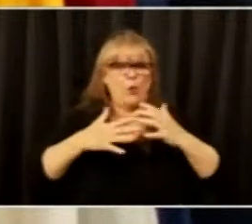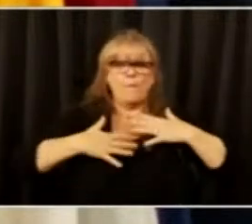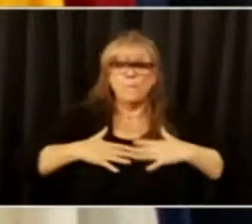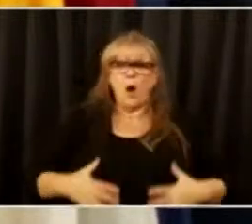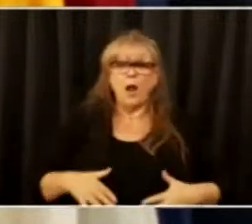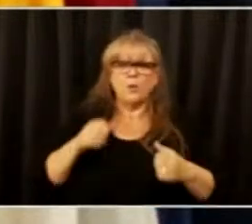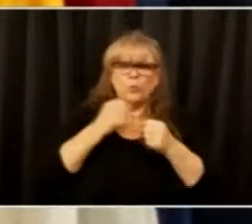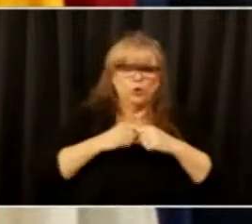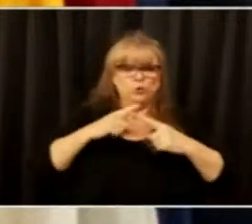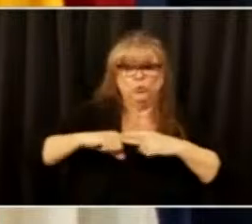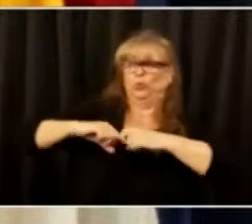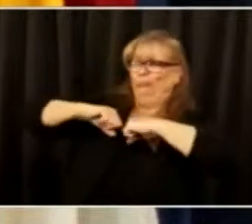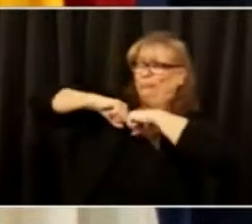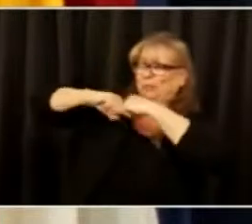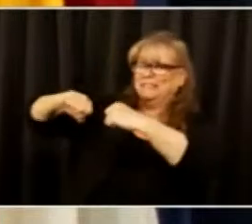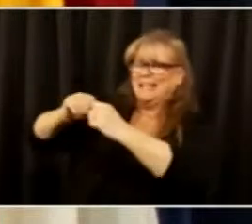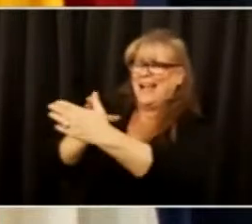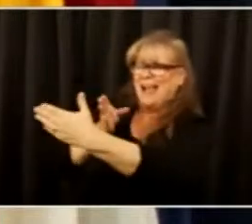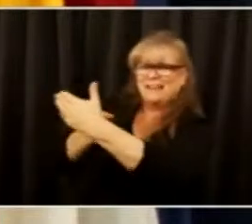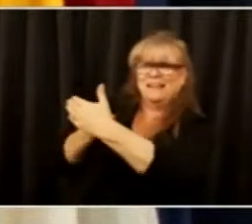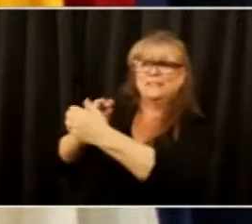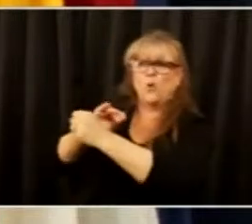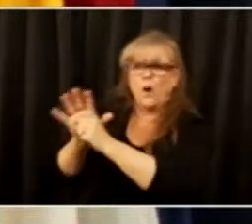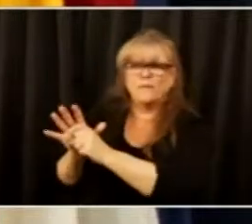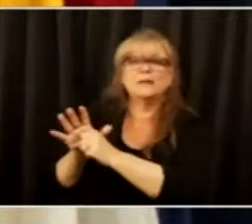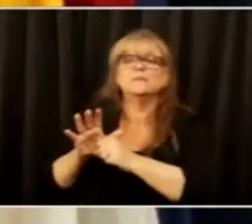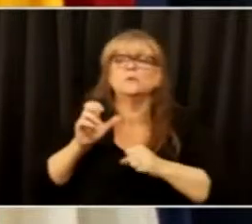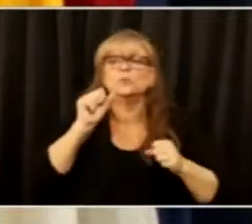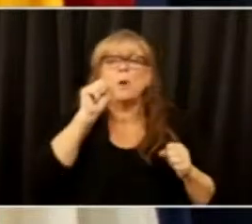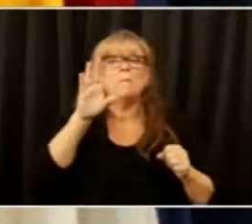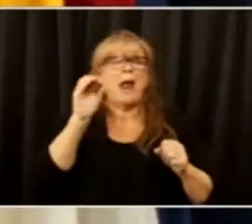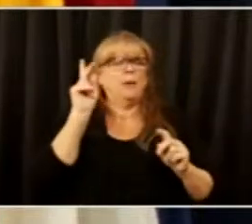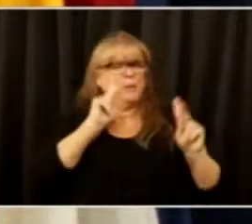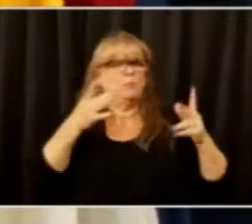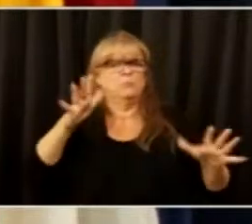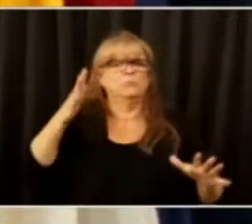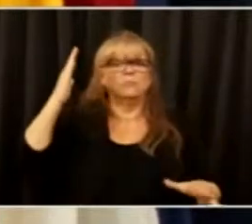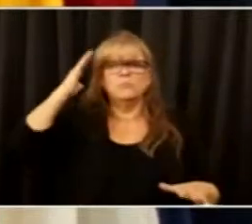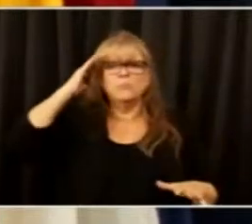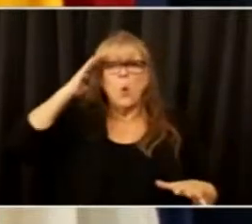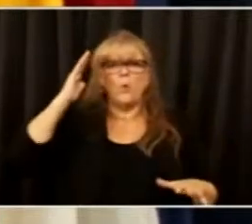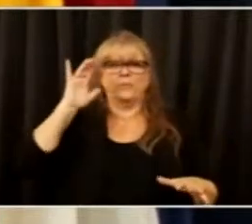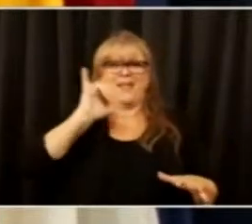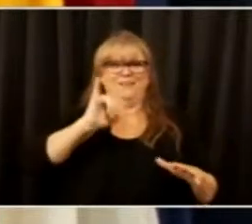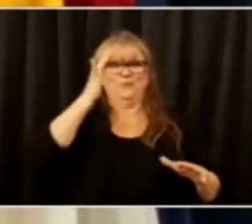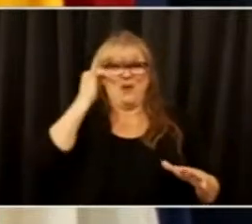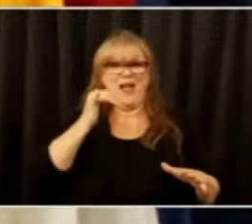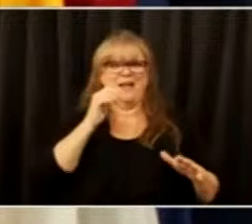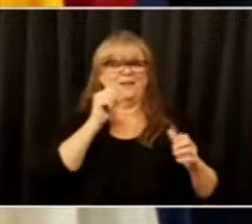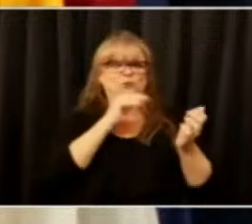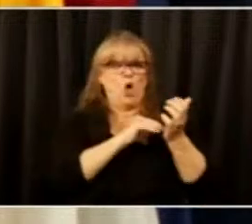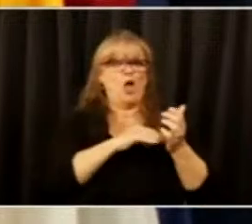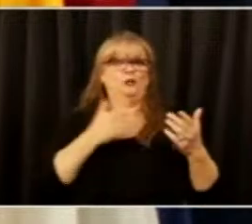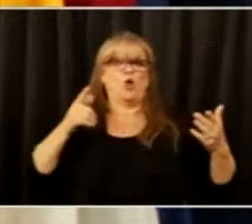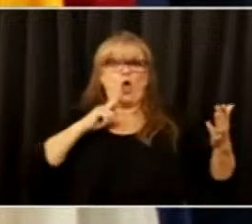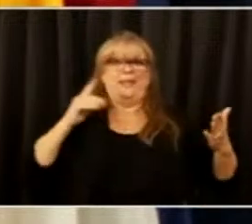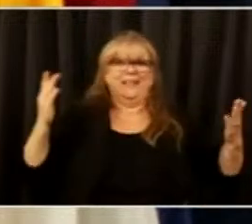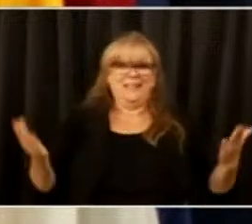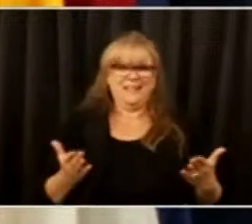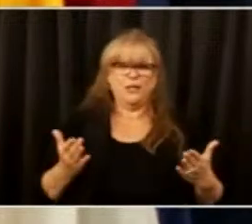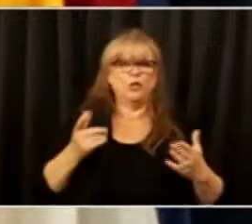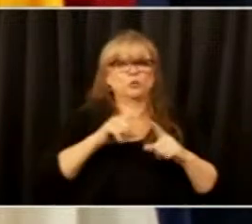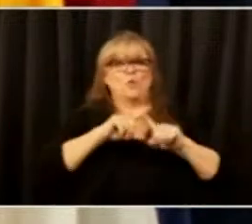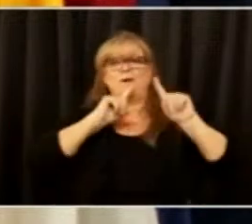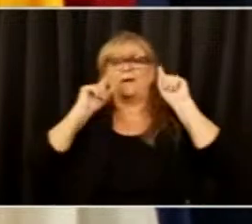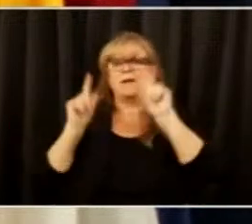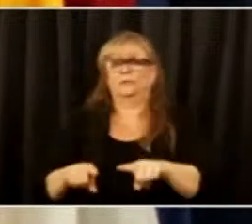common knowledge, and that's why we want to have some experts here today, because no question is too small or too large to get answered, And we don't want a